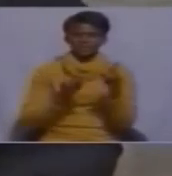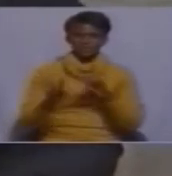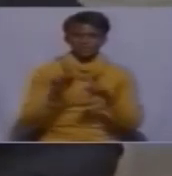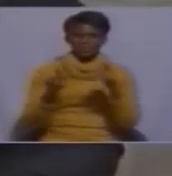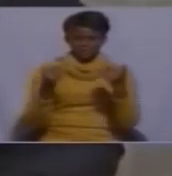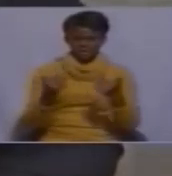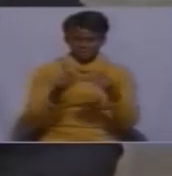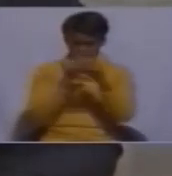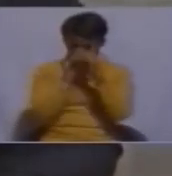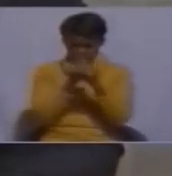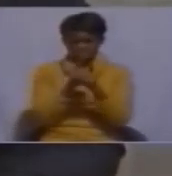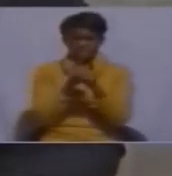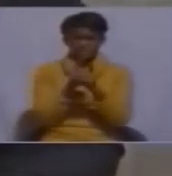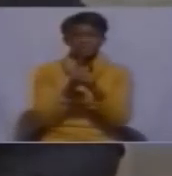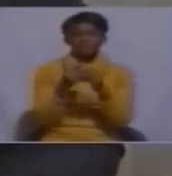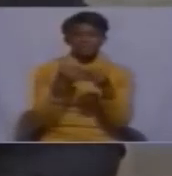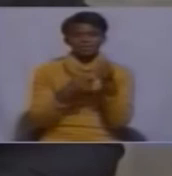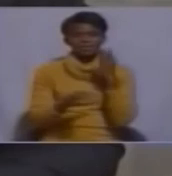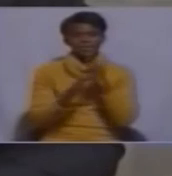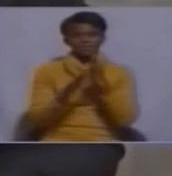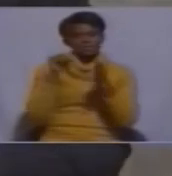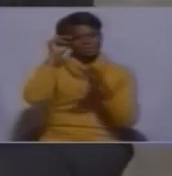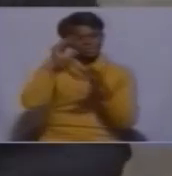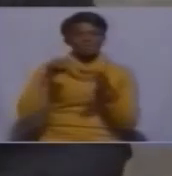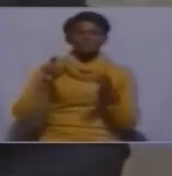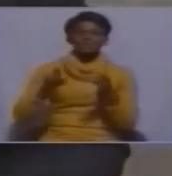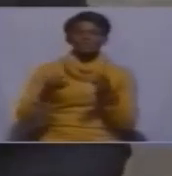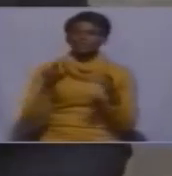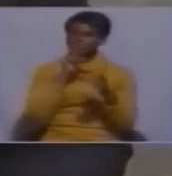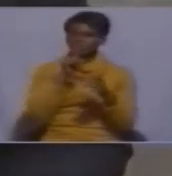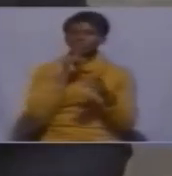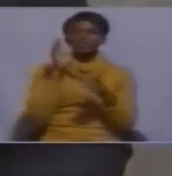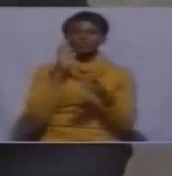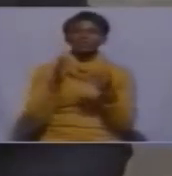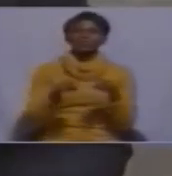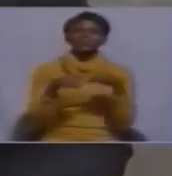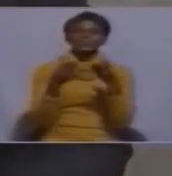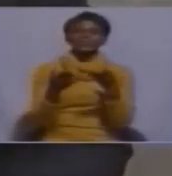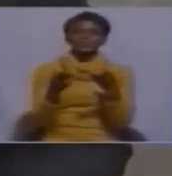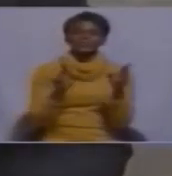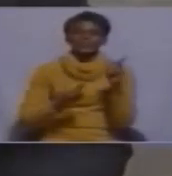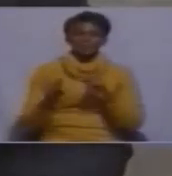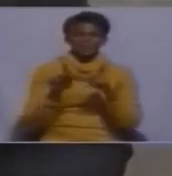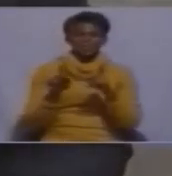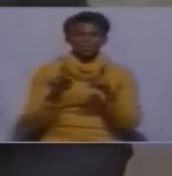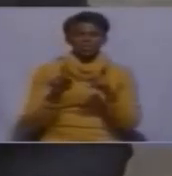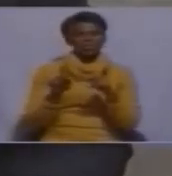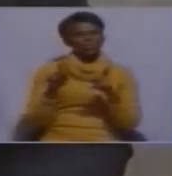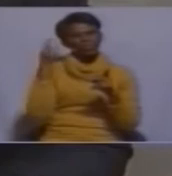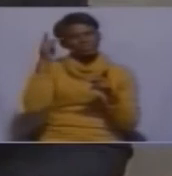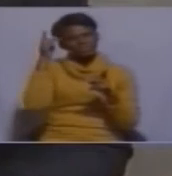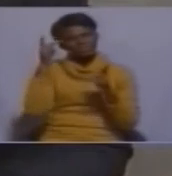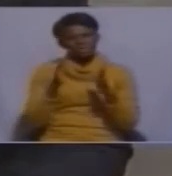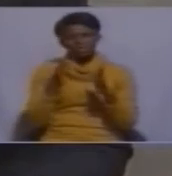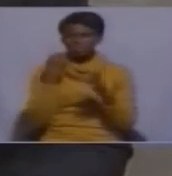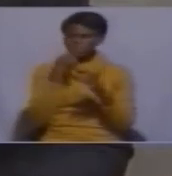decide that deputy ministers are required, I'm sure an amendment will be effected. The people or the politicians, most probably